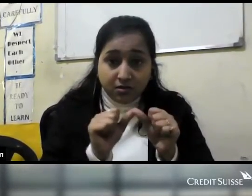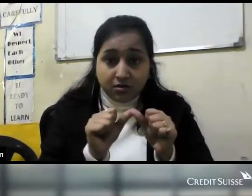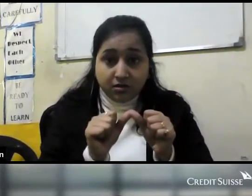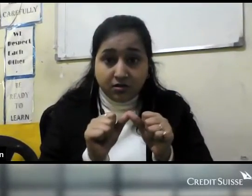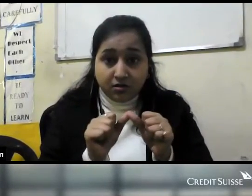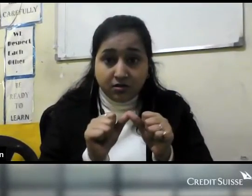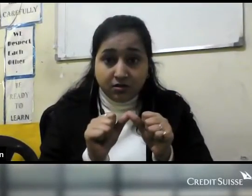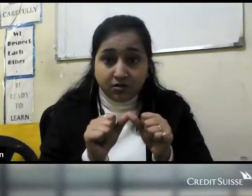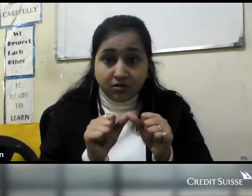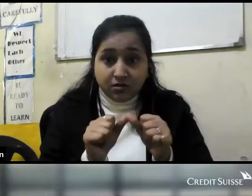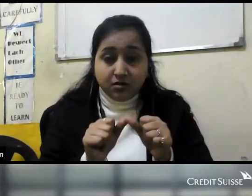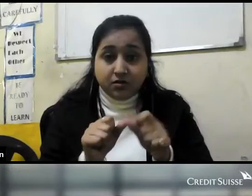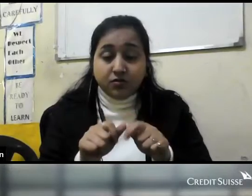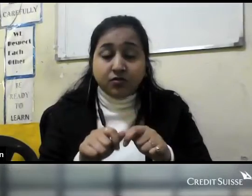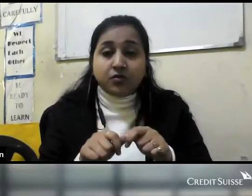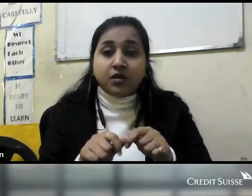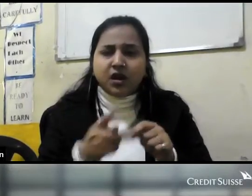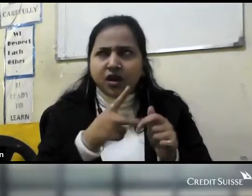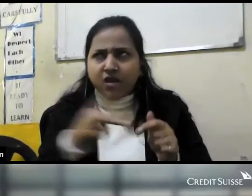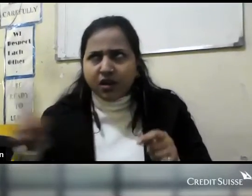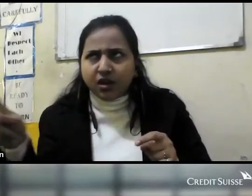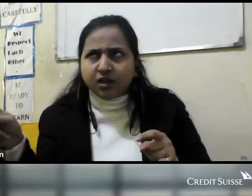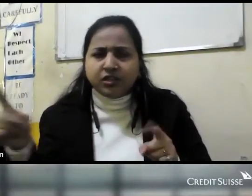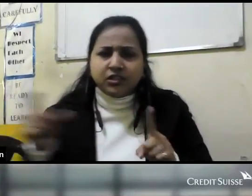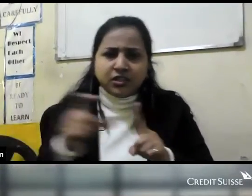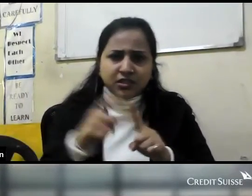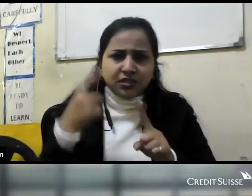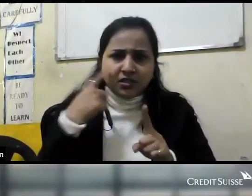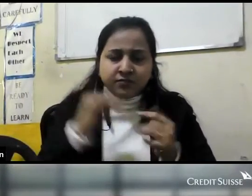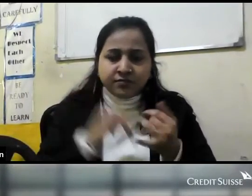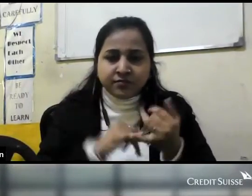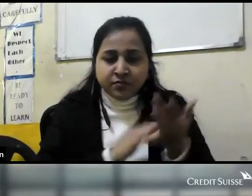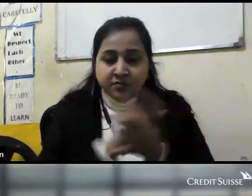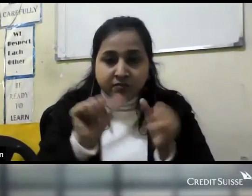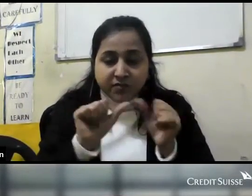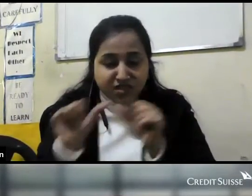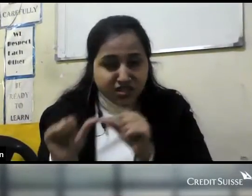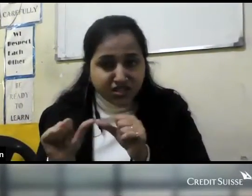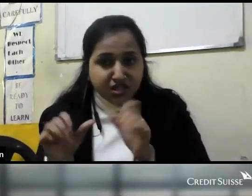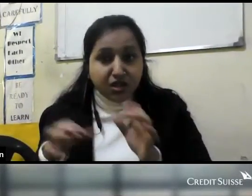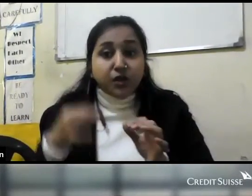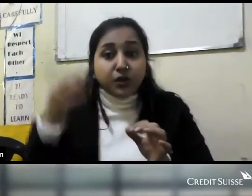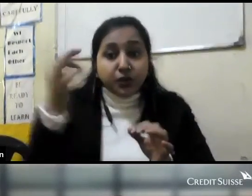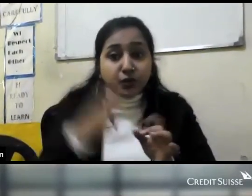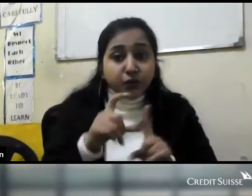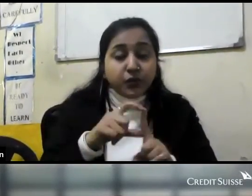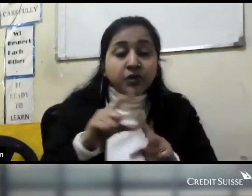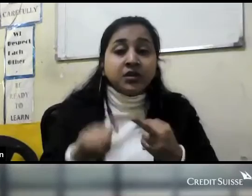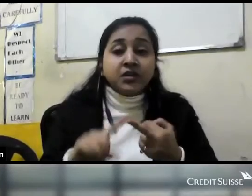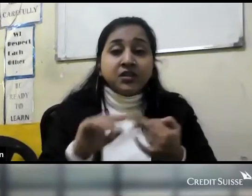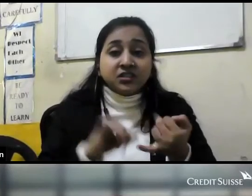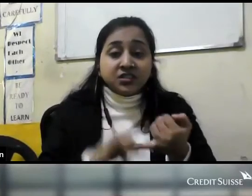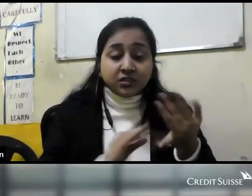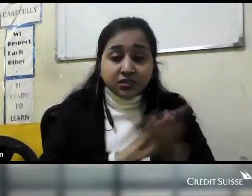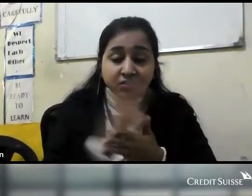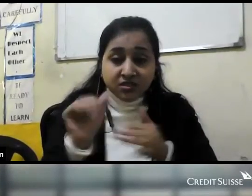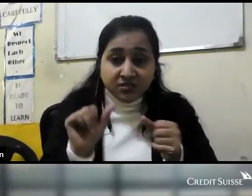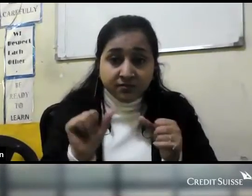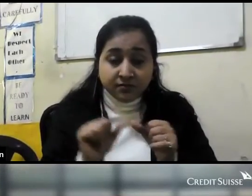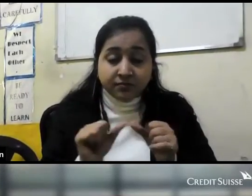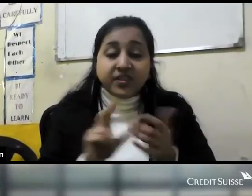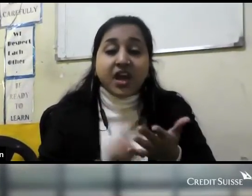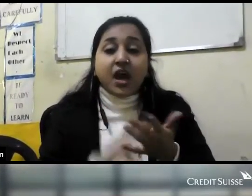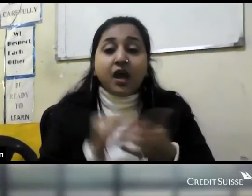Disha Foundation, Nai Disha Foundation, you name it. I will go to the what we do for employees. We have set